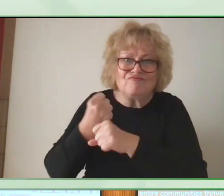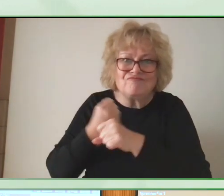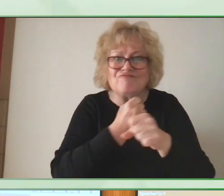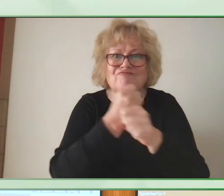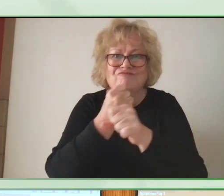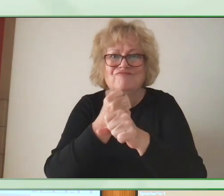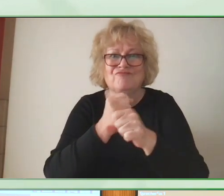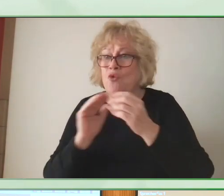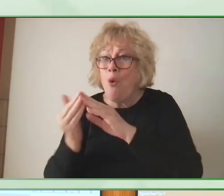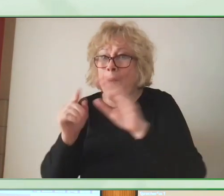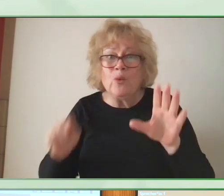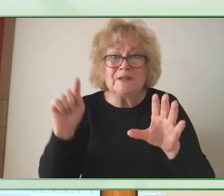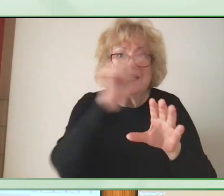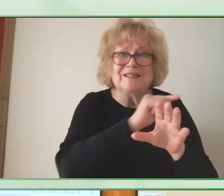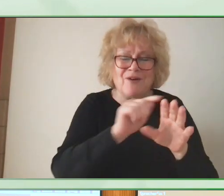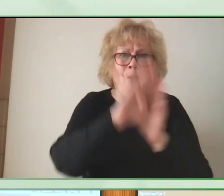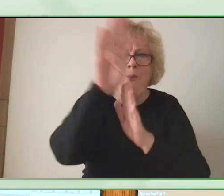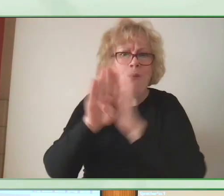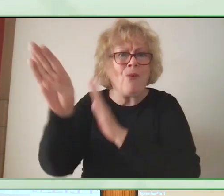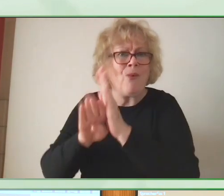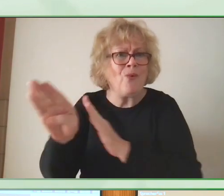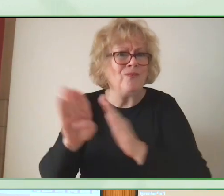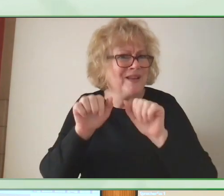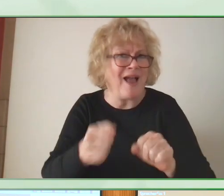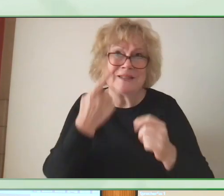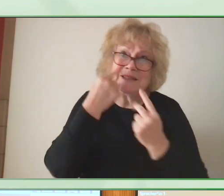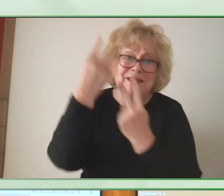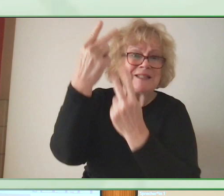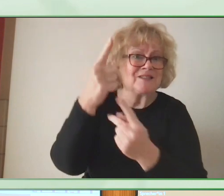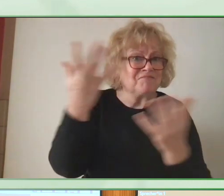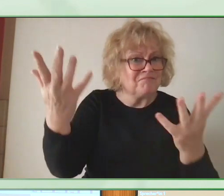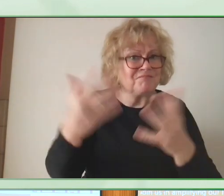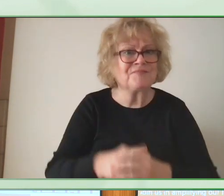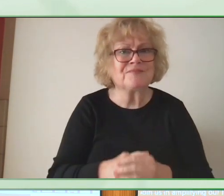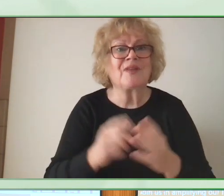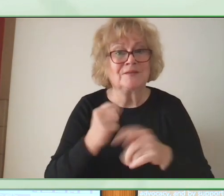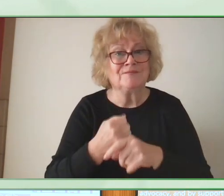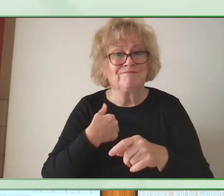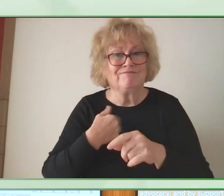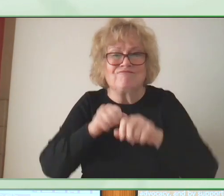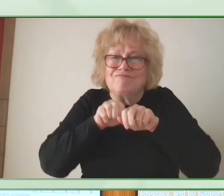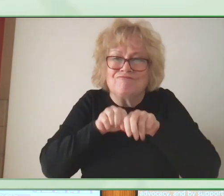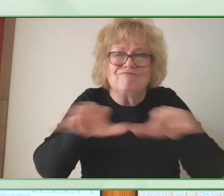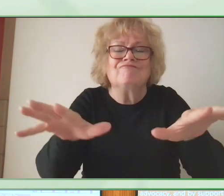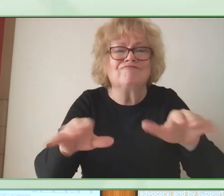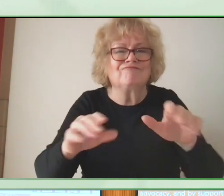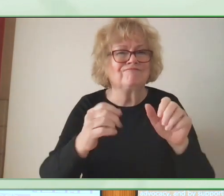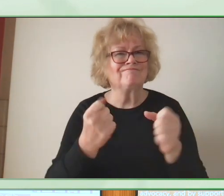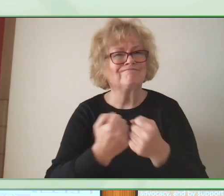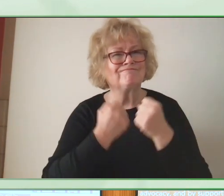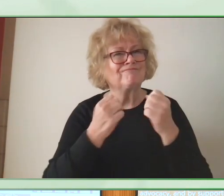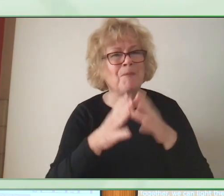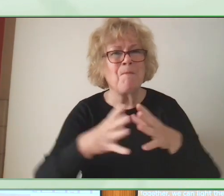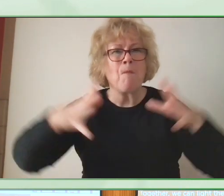our beautifully handcrafted textile. Together, we can light the way for a more inclusive future. Thank